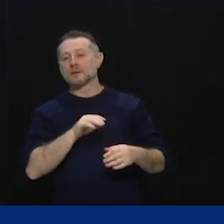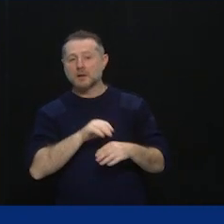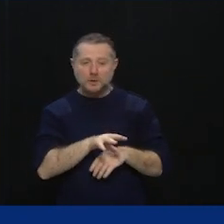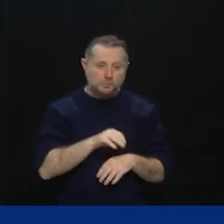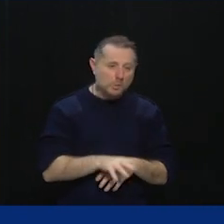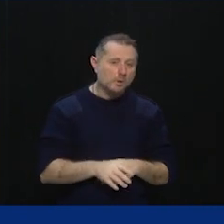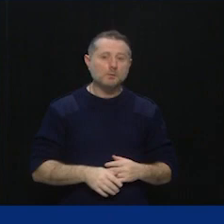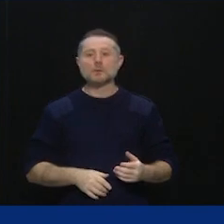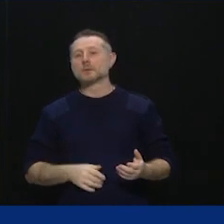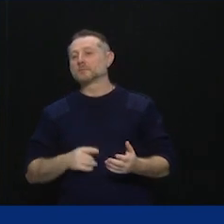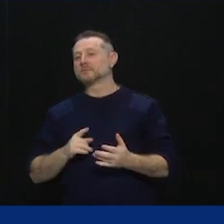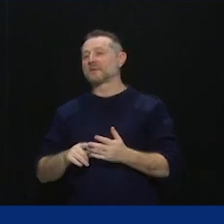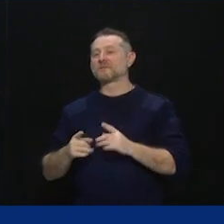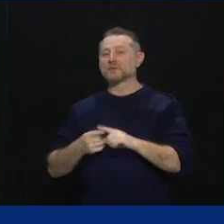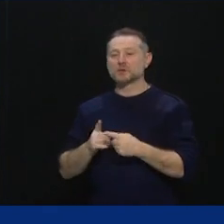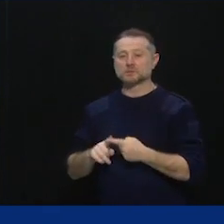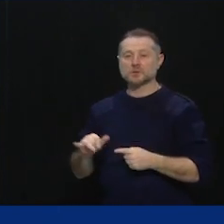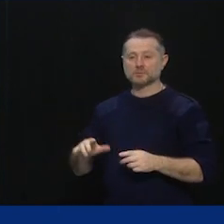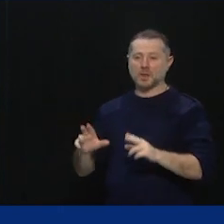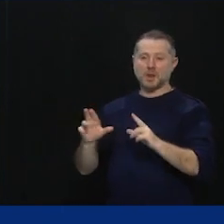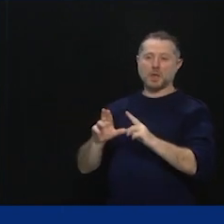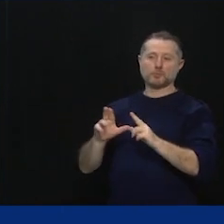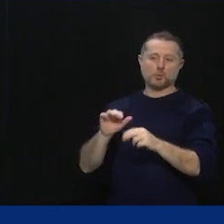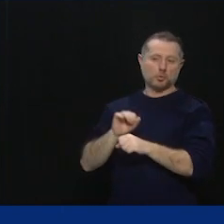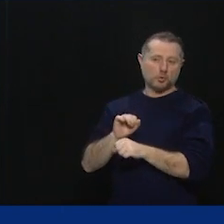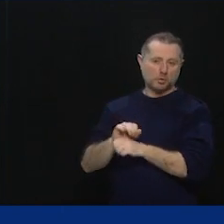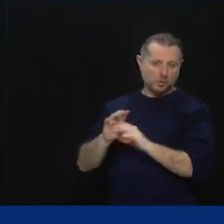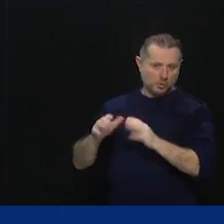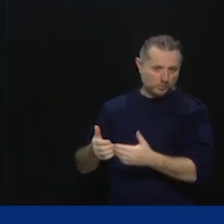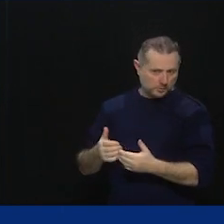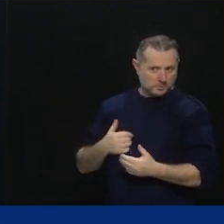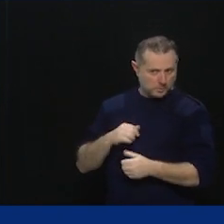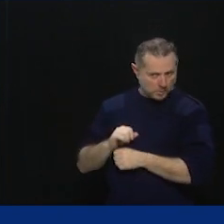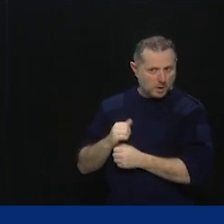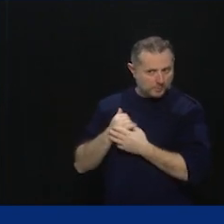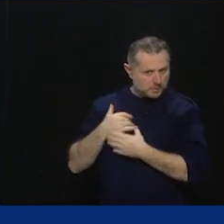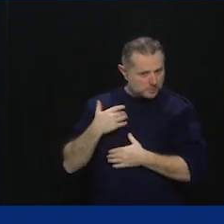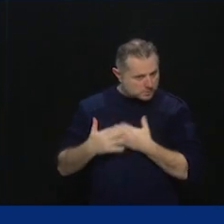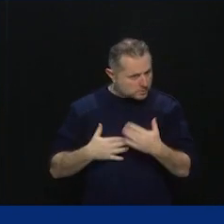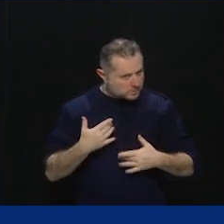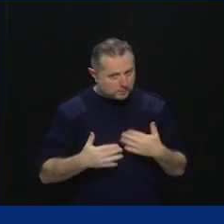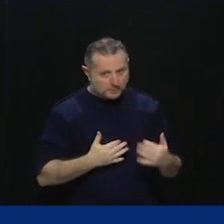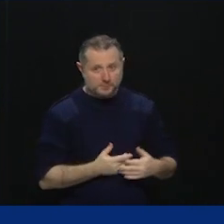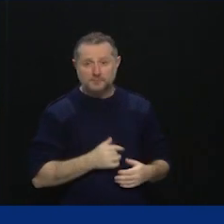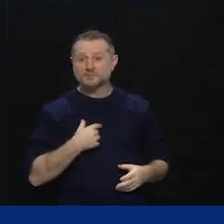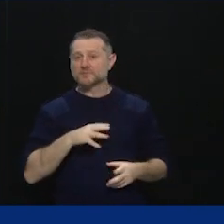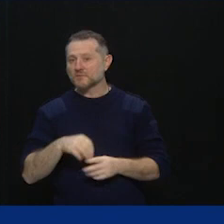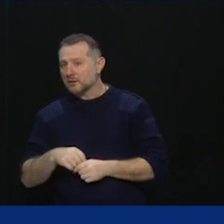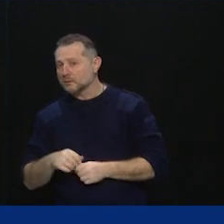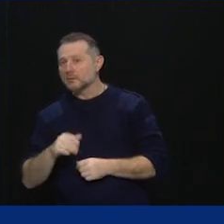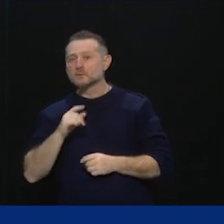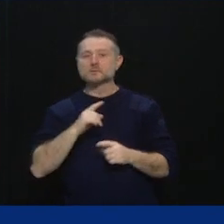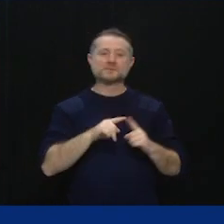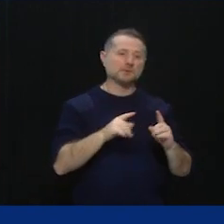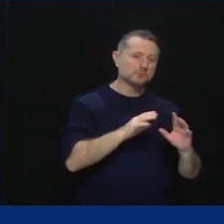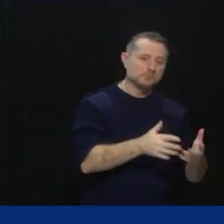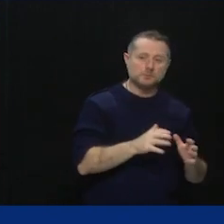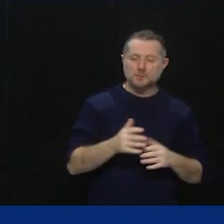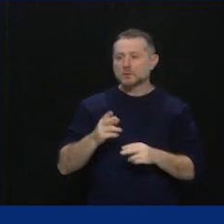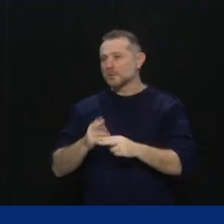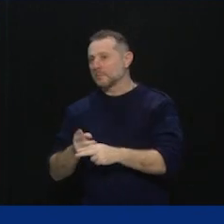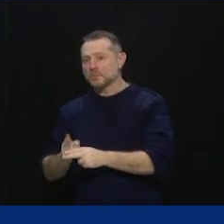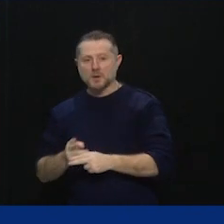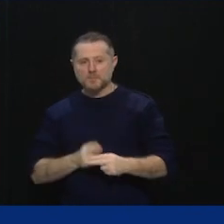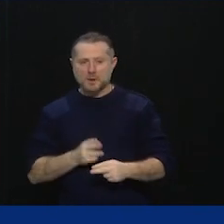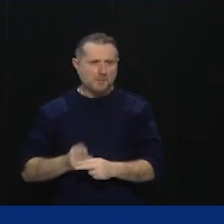to get us to where we are today, including, but certainly not limited to, Sir Tillman Ballin, Aaron Fox, Farrell Fritz,